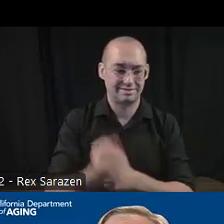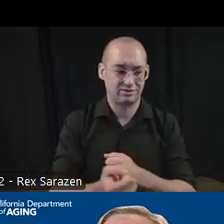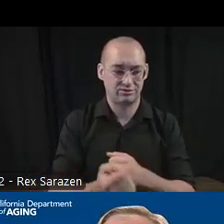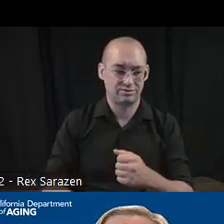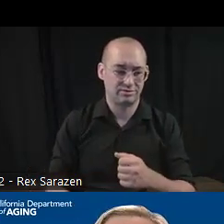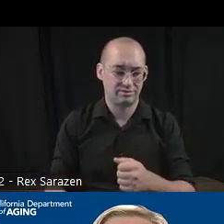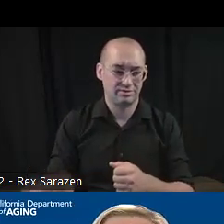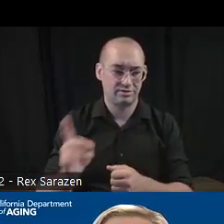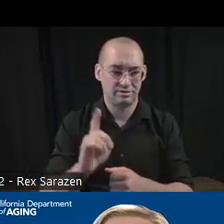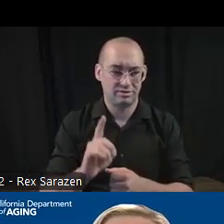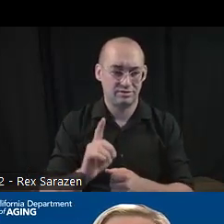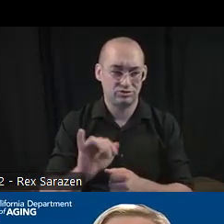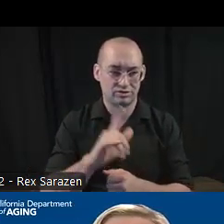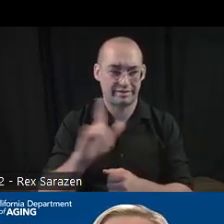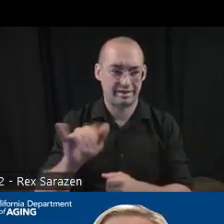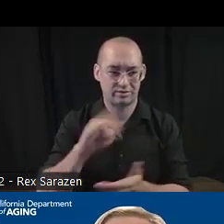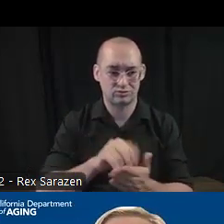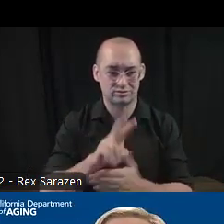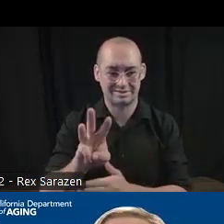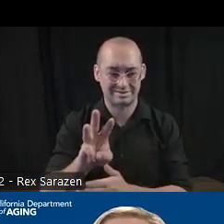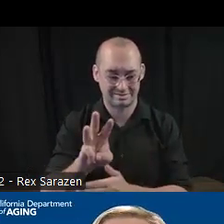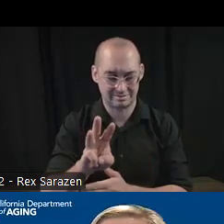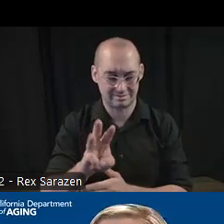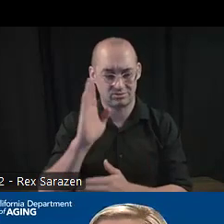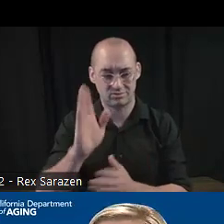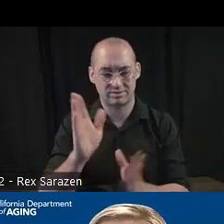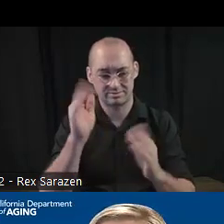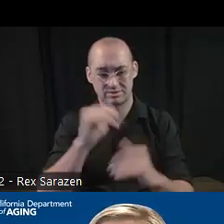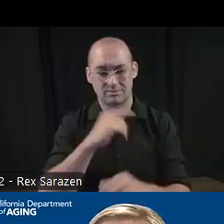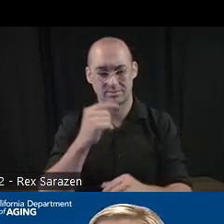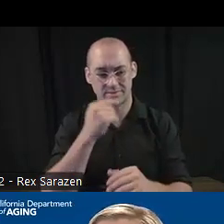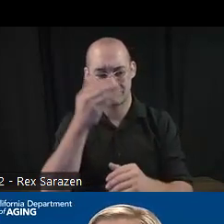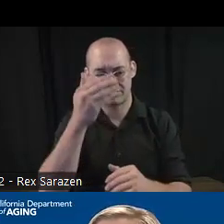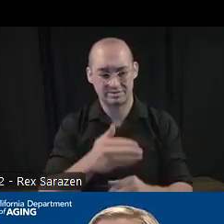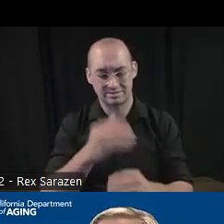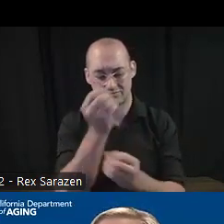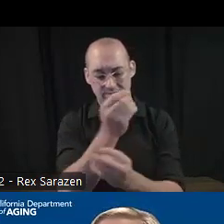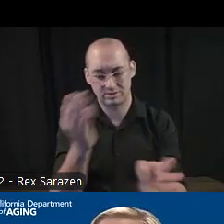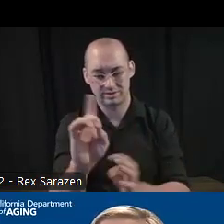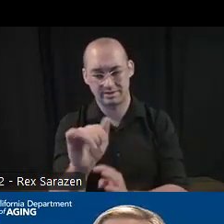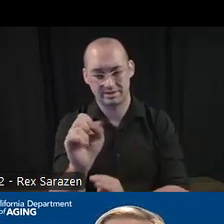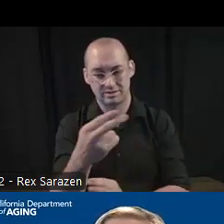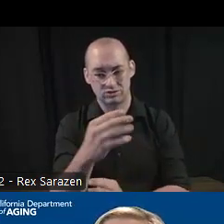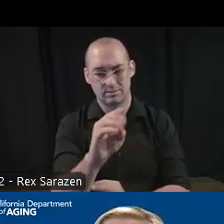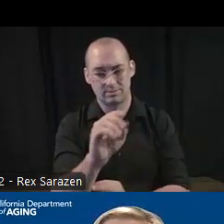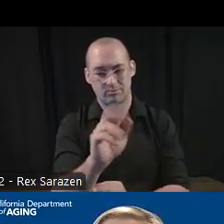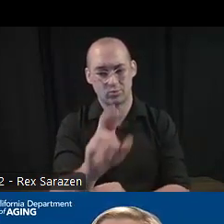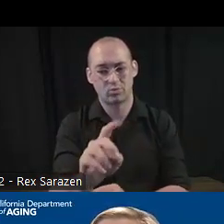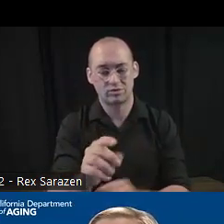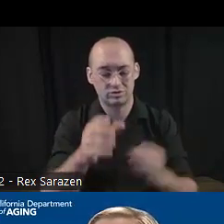of 2026, we expect to have public-facing data dashboards. So